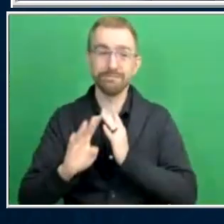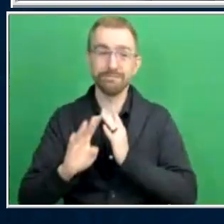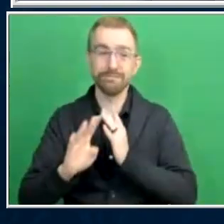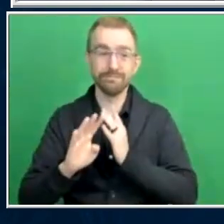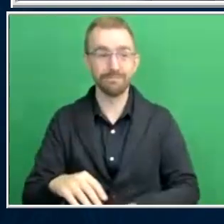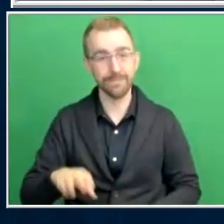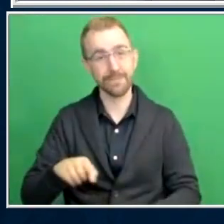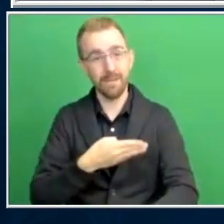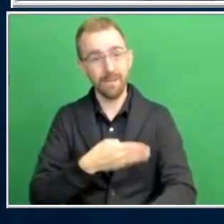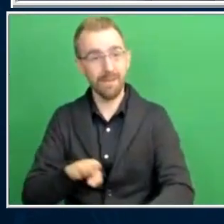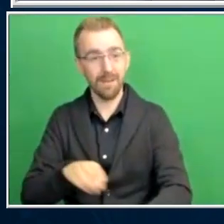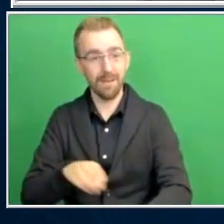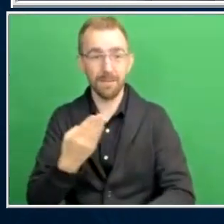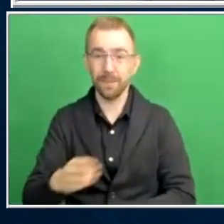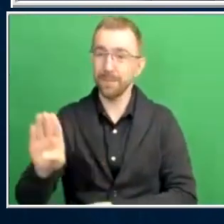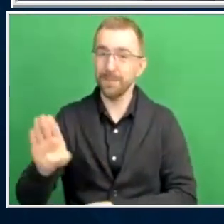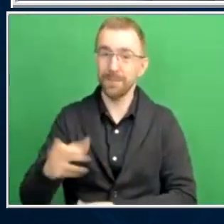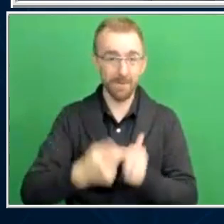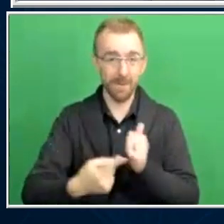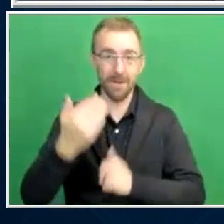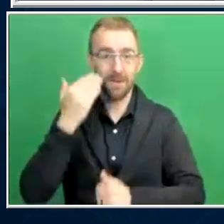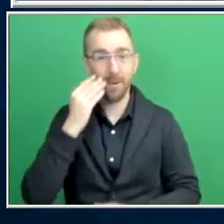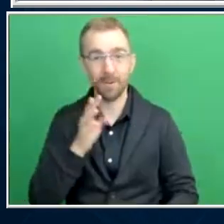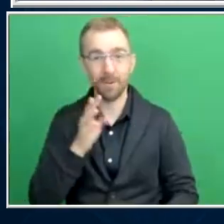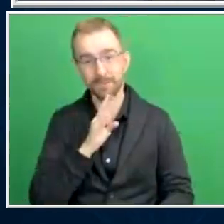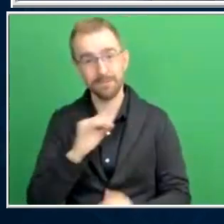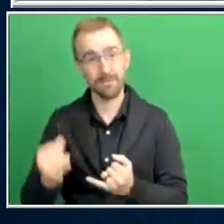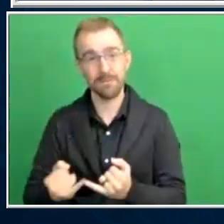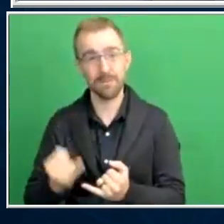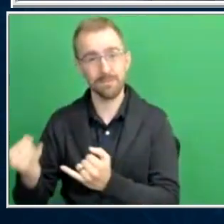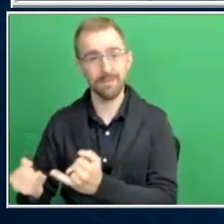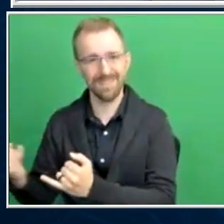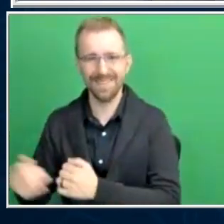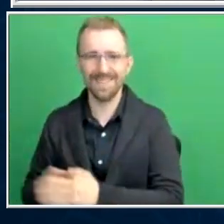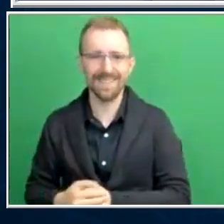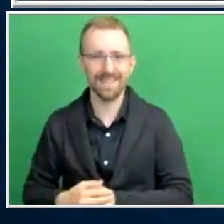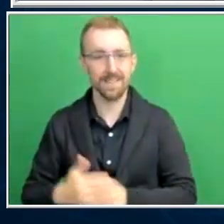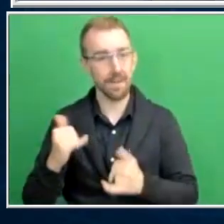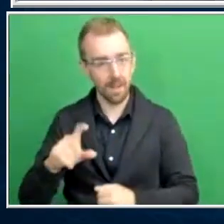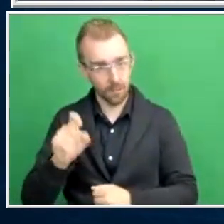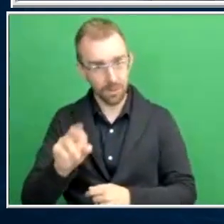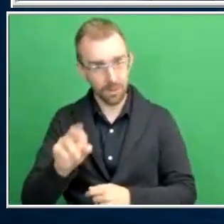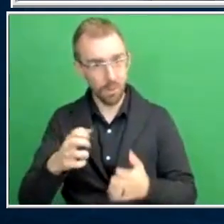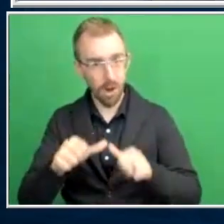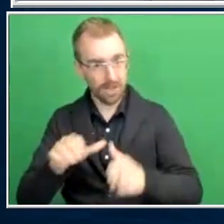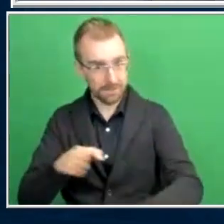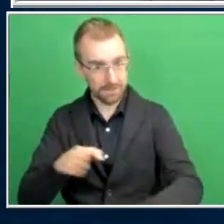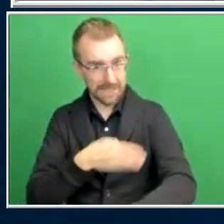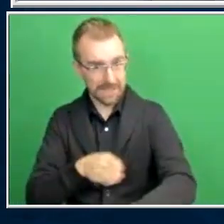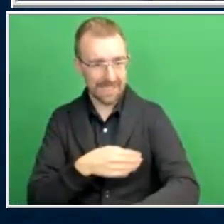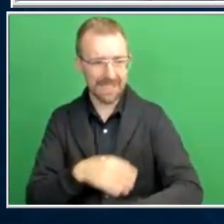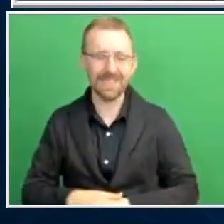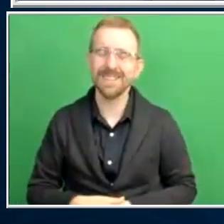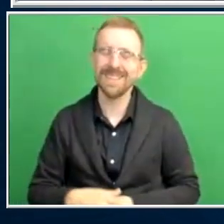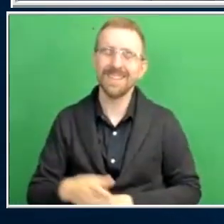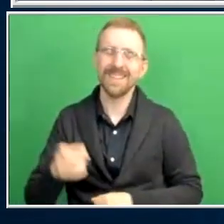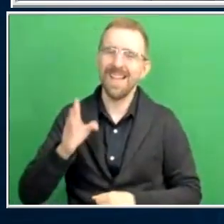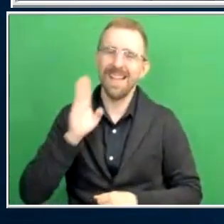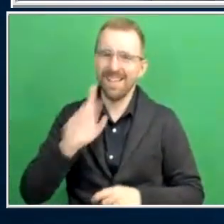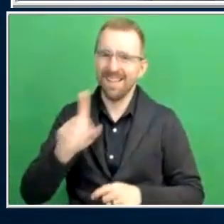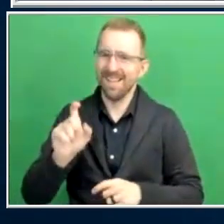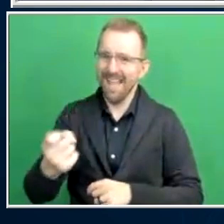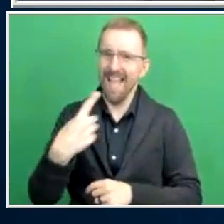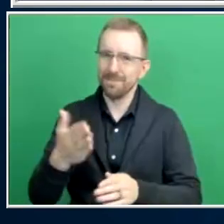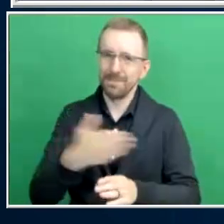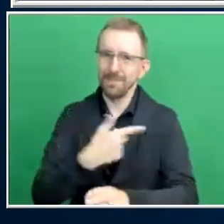blue, everybody knows one. Shall I get to the questions, or do you want to keep singing? No, you should probably I'll get to the questions before this deteriorates any further. All